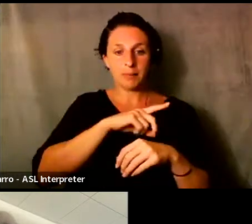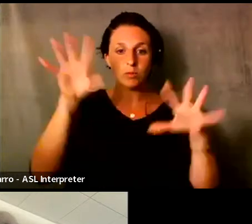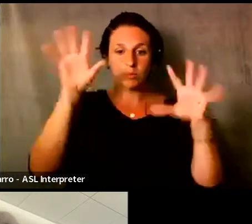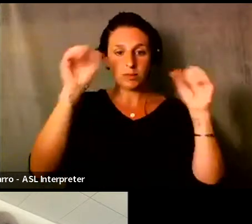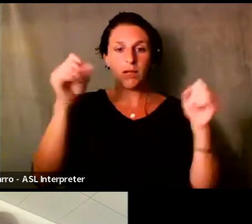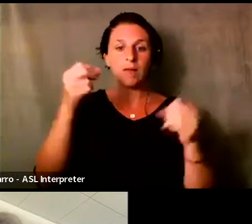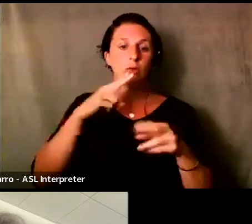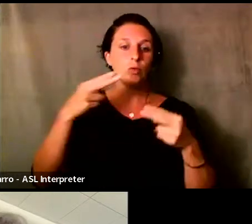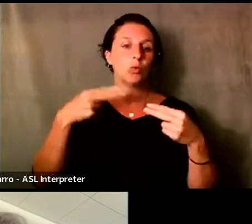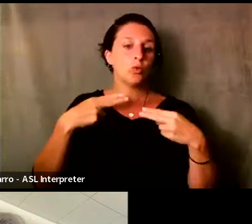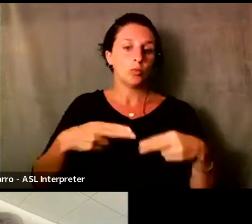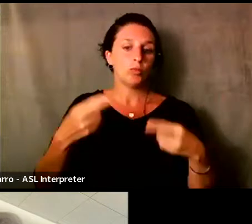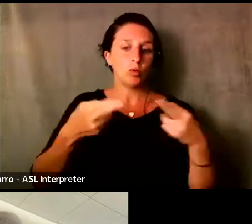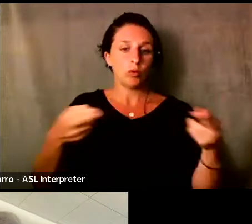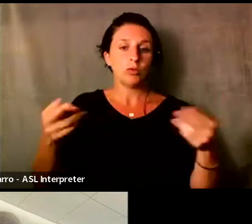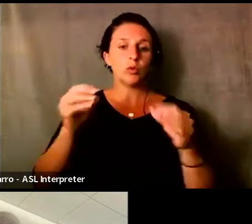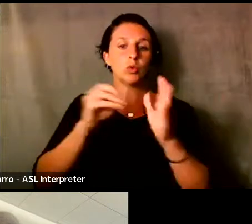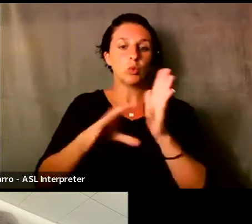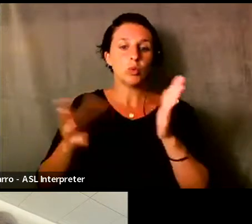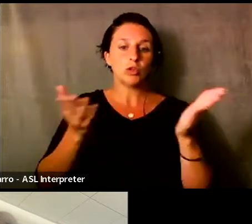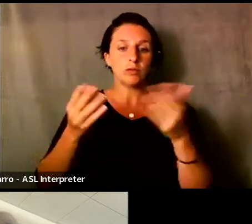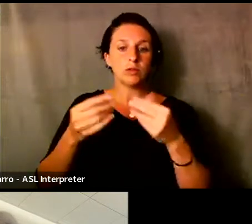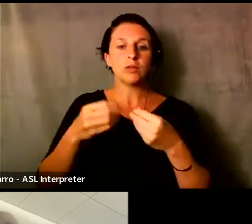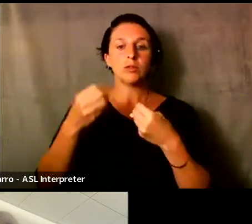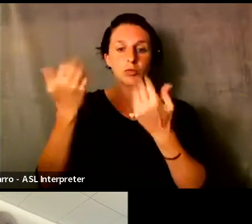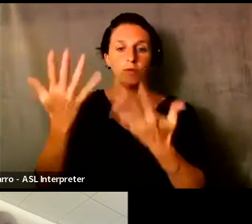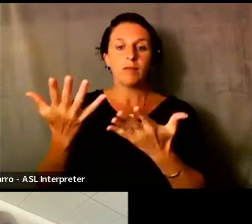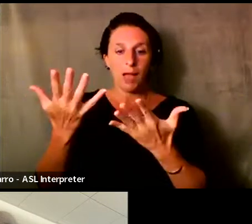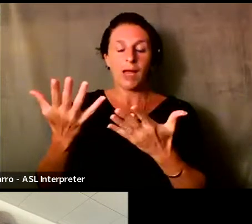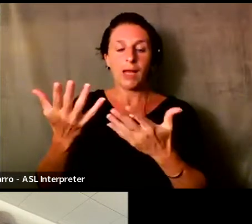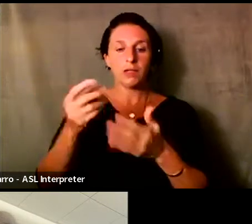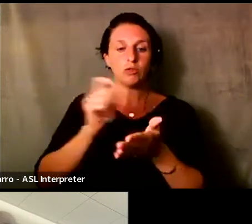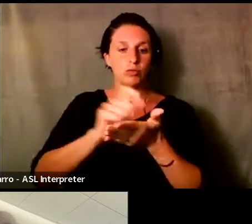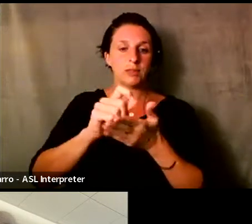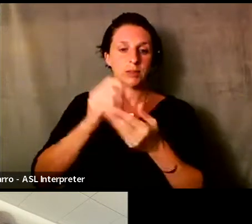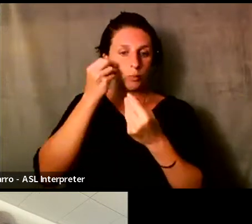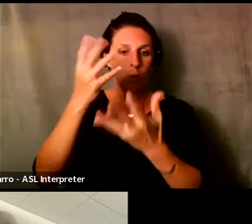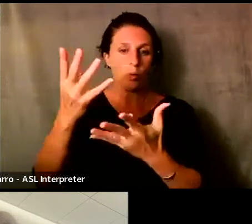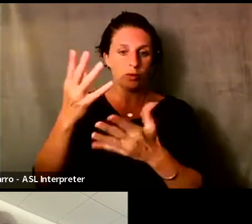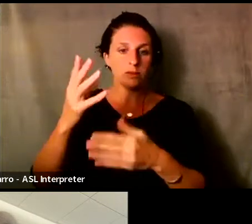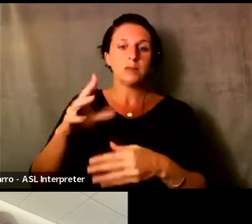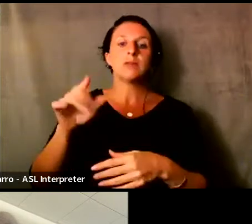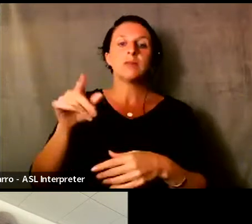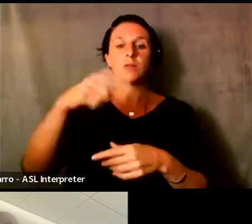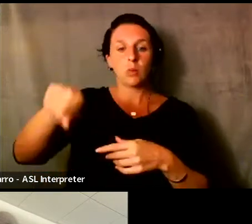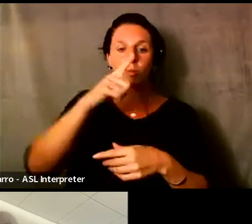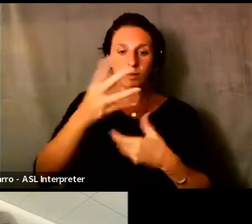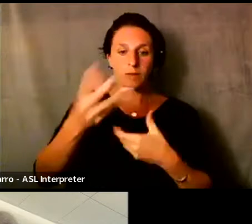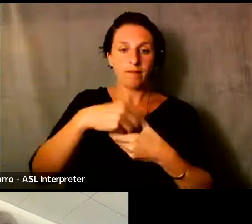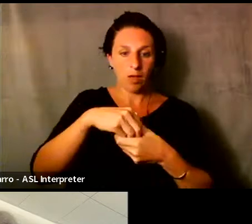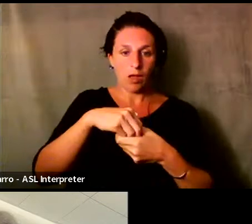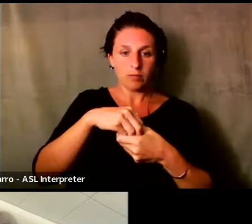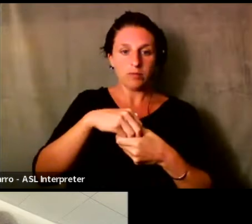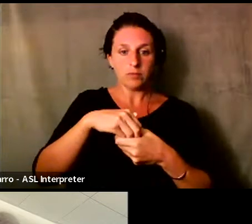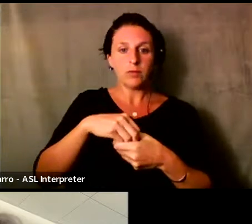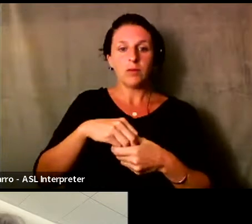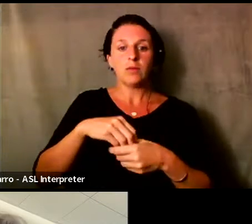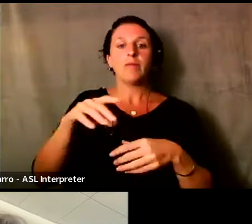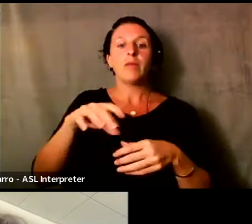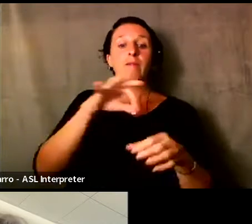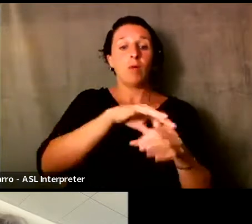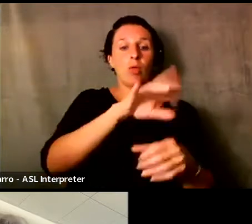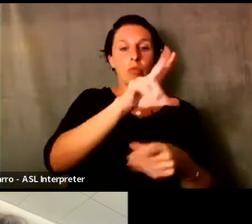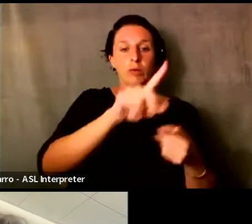student services to provide written notice to the involved parties of the board's action with a vote of 3-2. The votes were